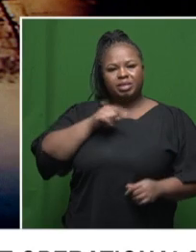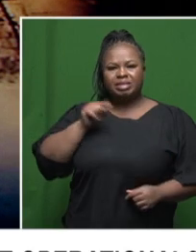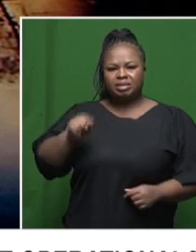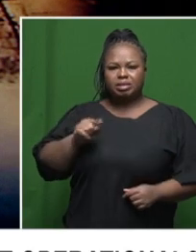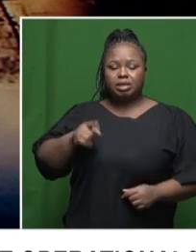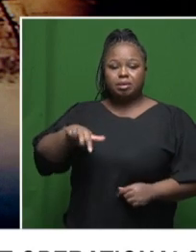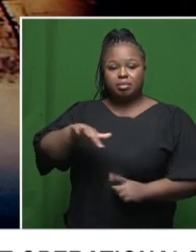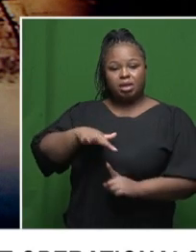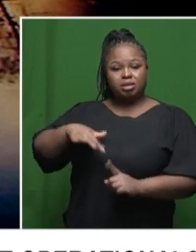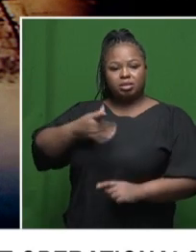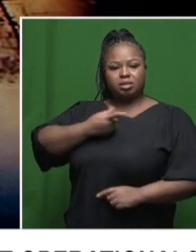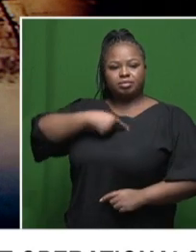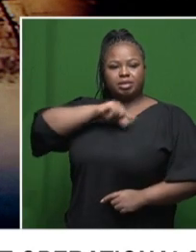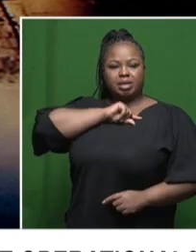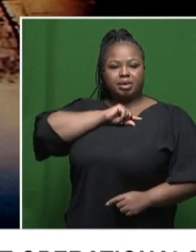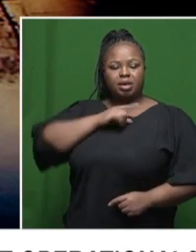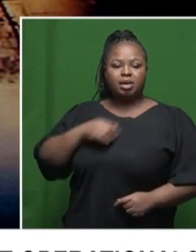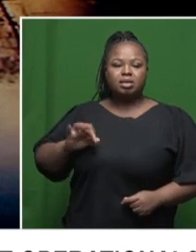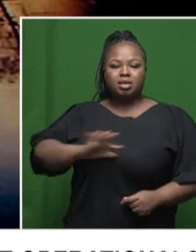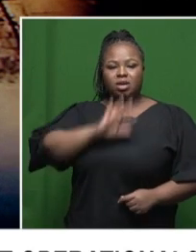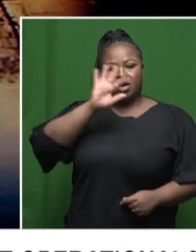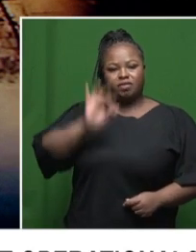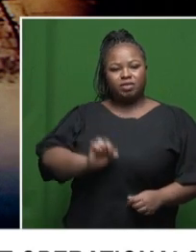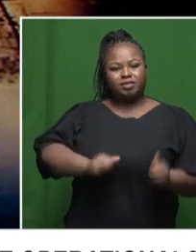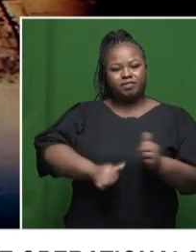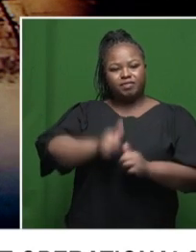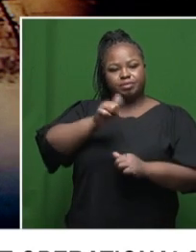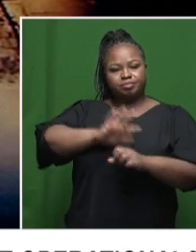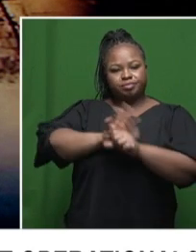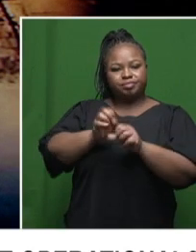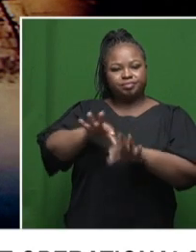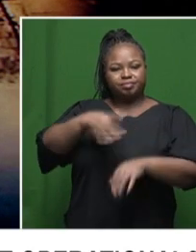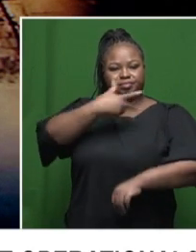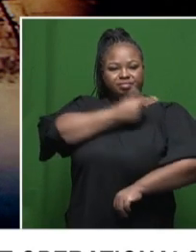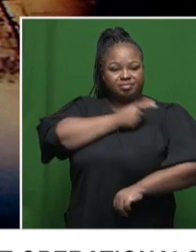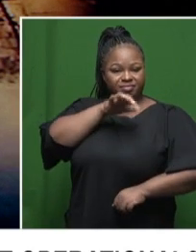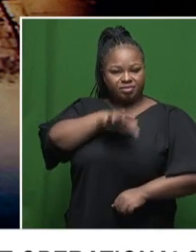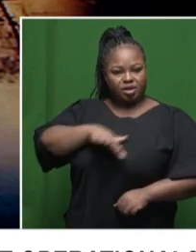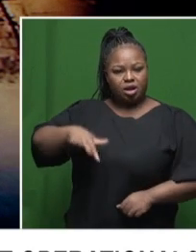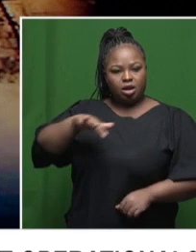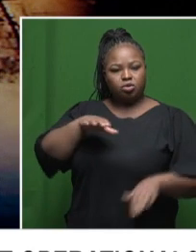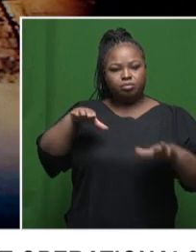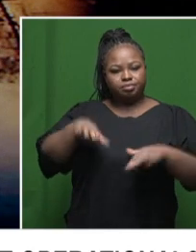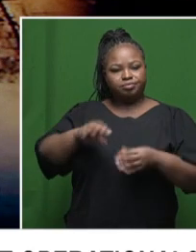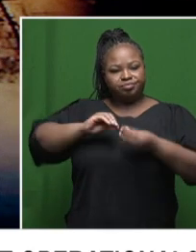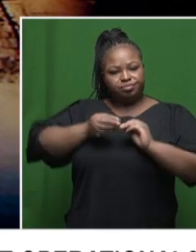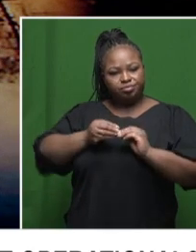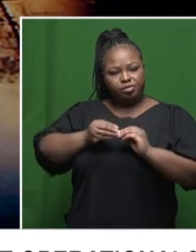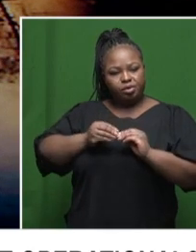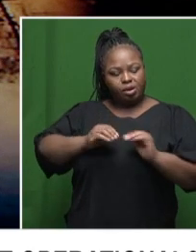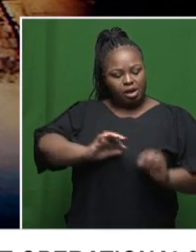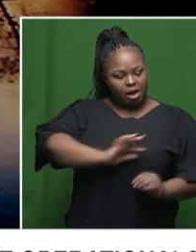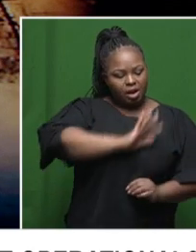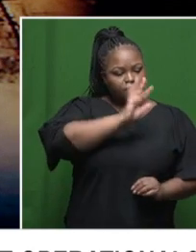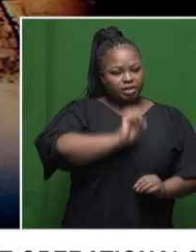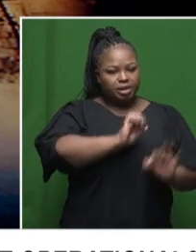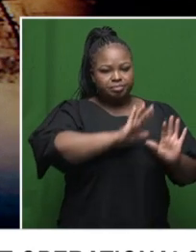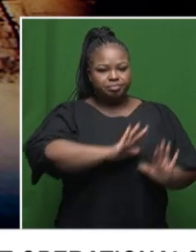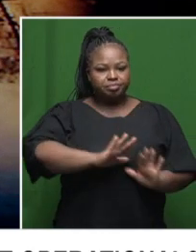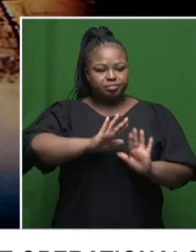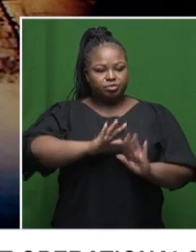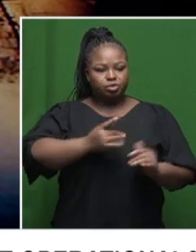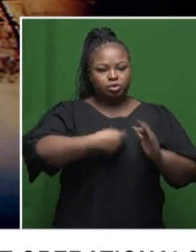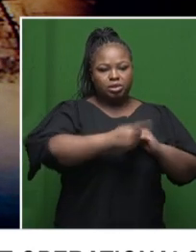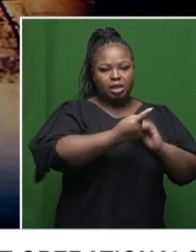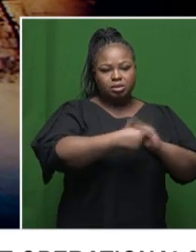in Gqeberha was announced as Africa's first COVID-19 vaccination plant aimed at supplying vaccines to the continent.